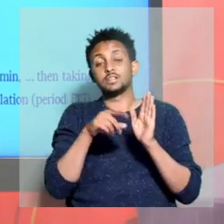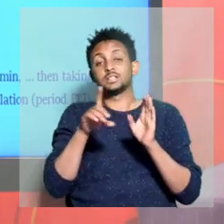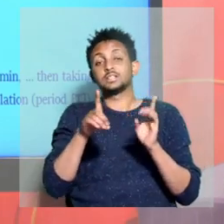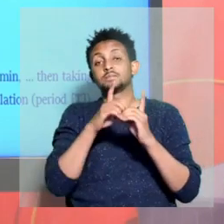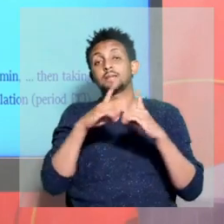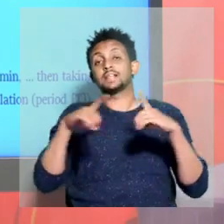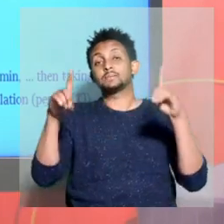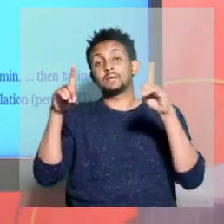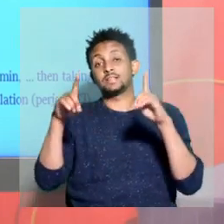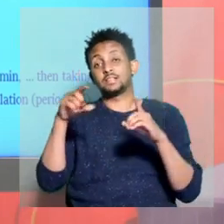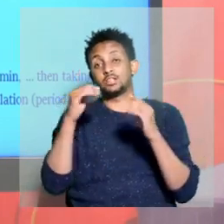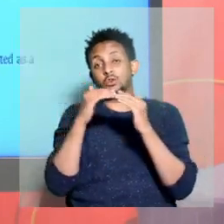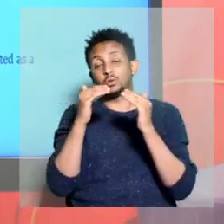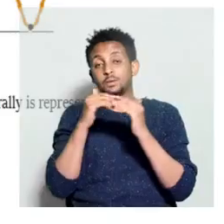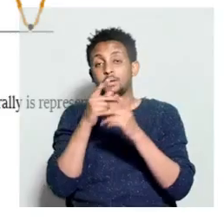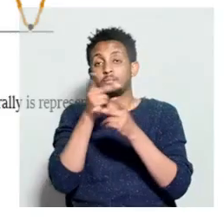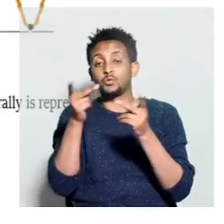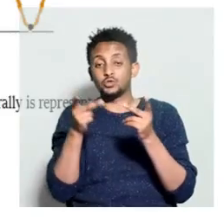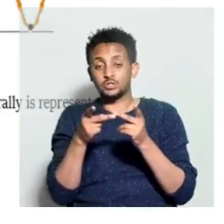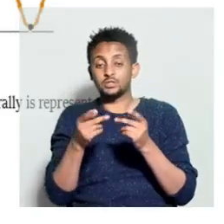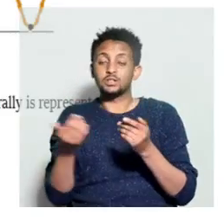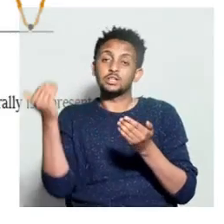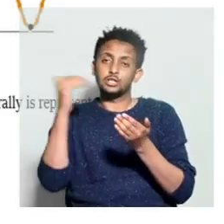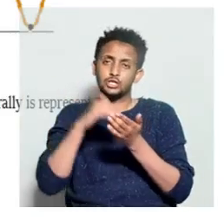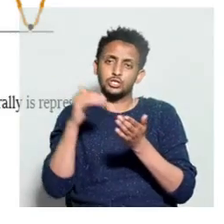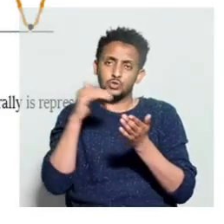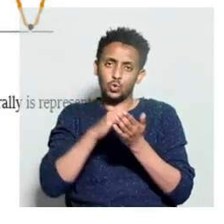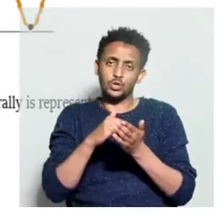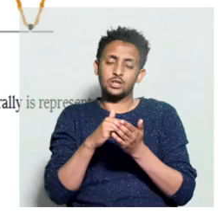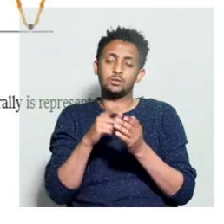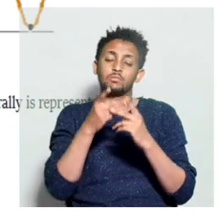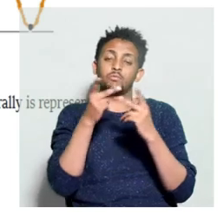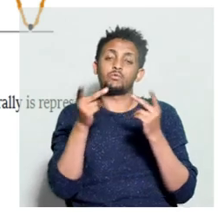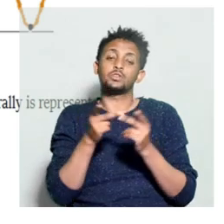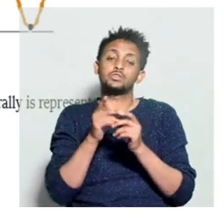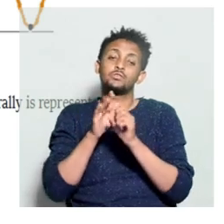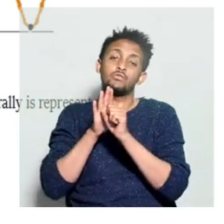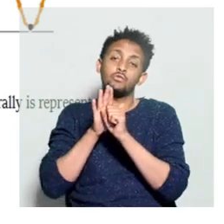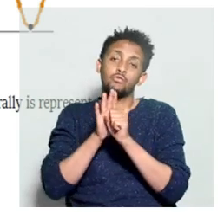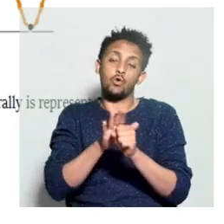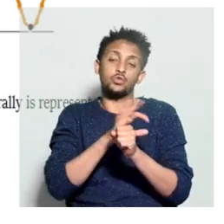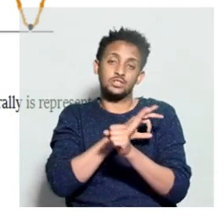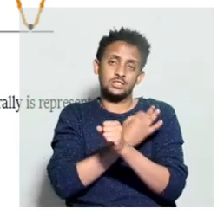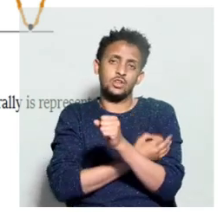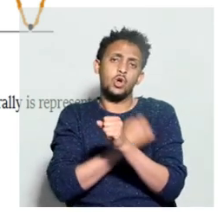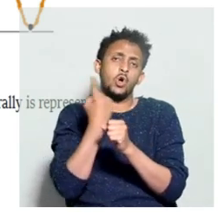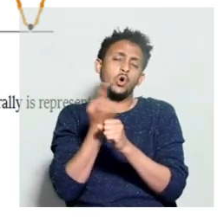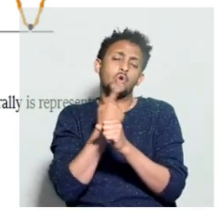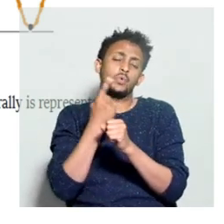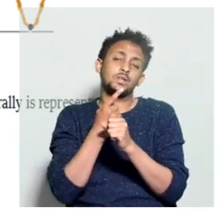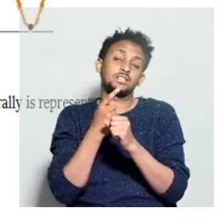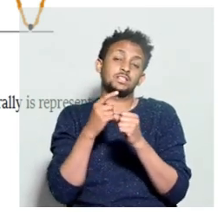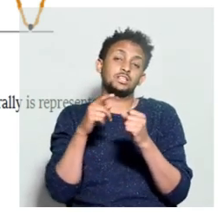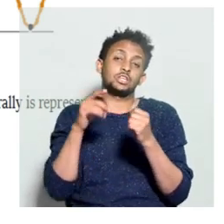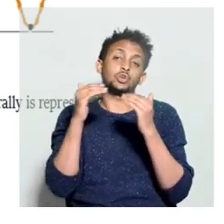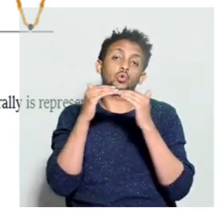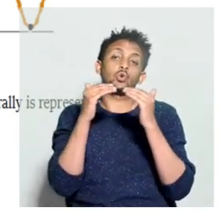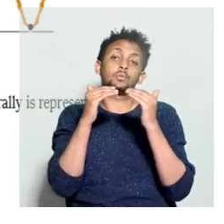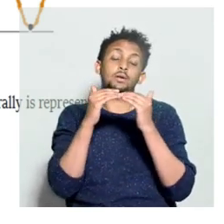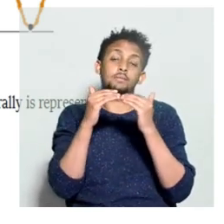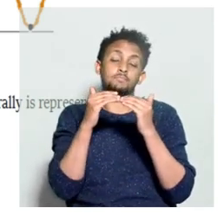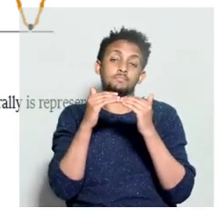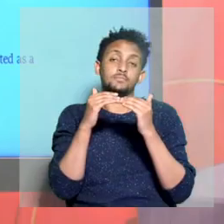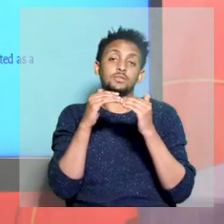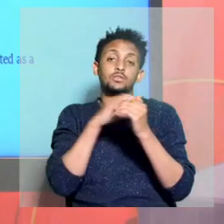displacement from equilibrium position. Restoring force is a force which is exerted always towards equilibrium position.